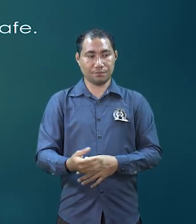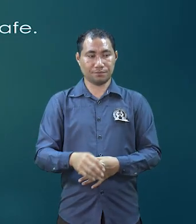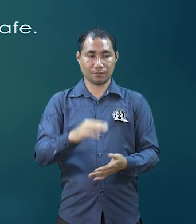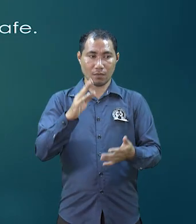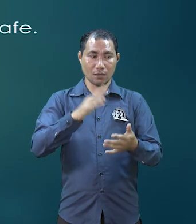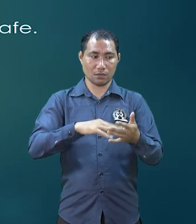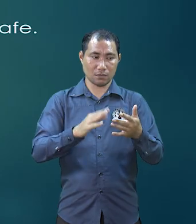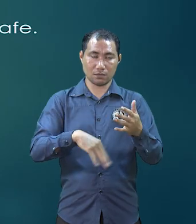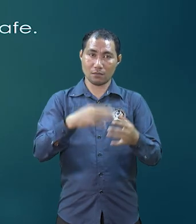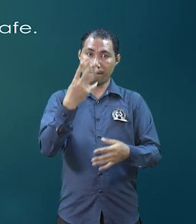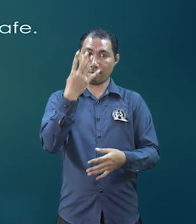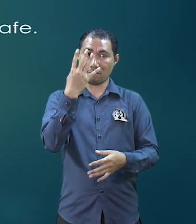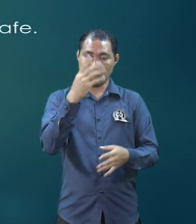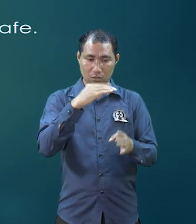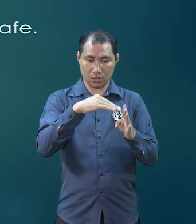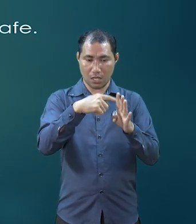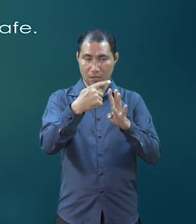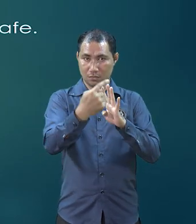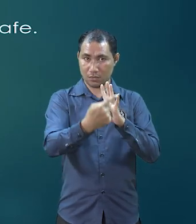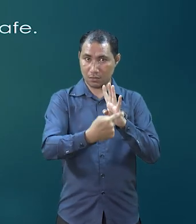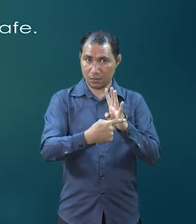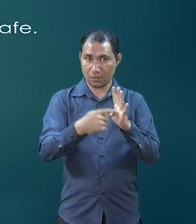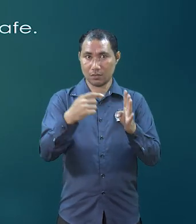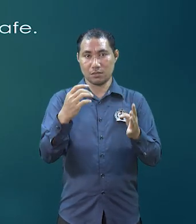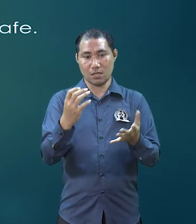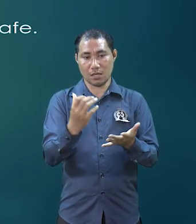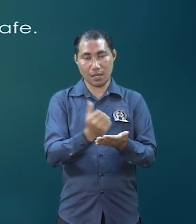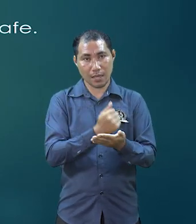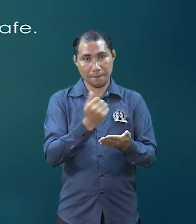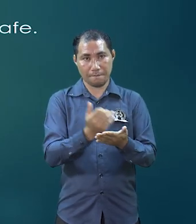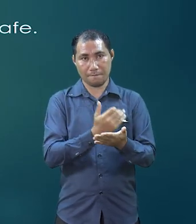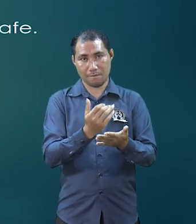List the 4 steps in order to keep food safe.